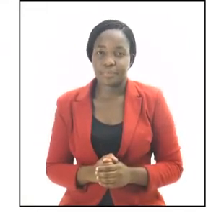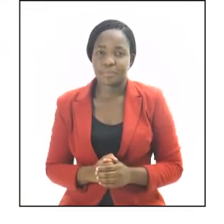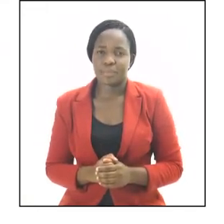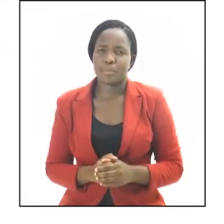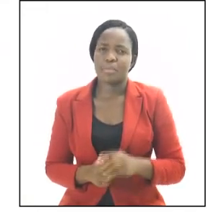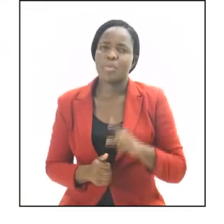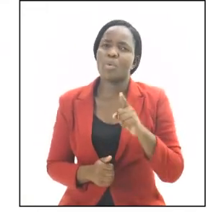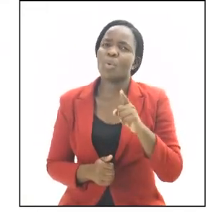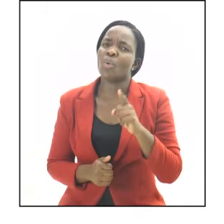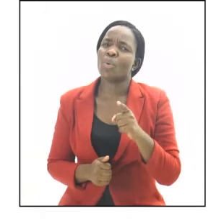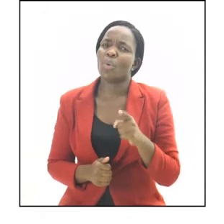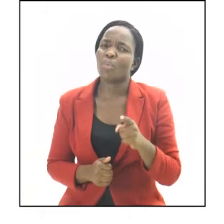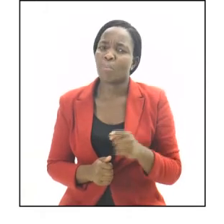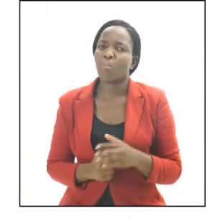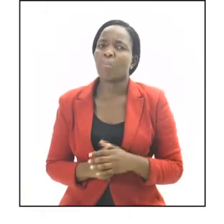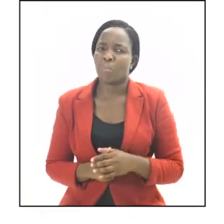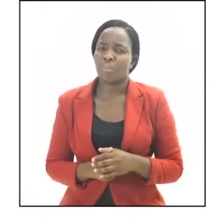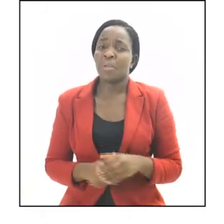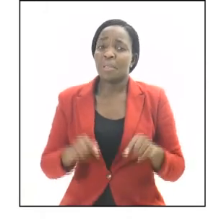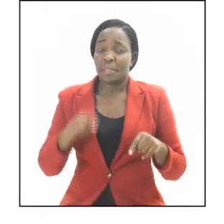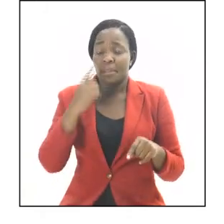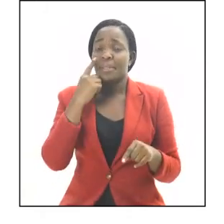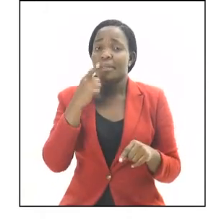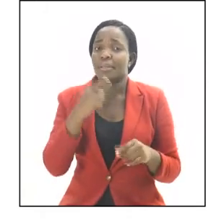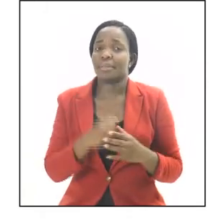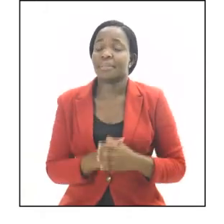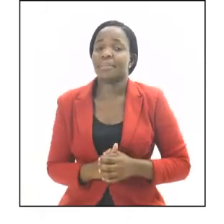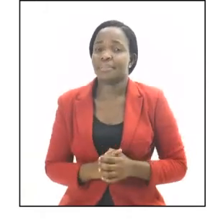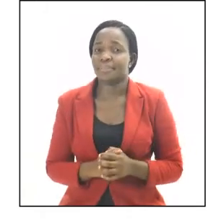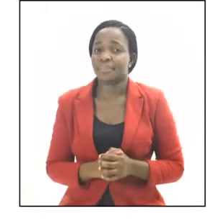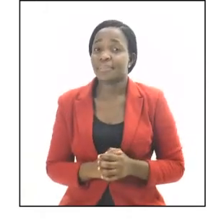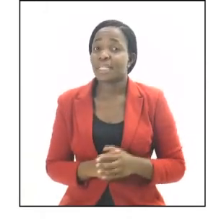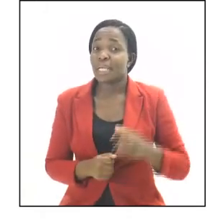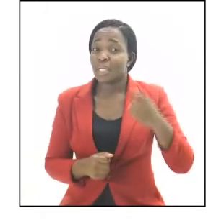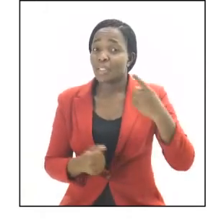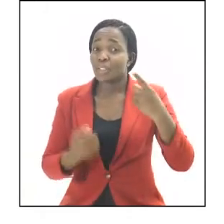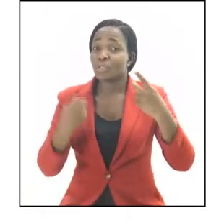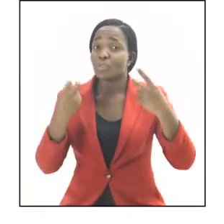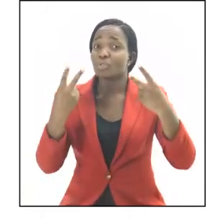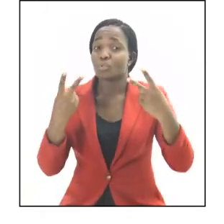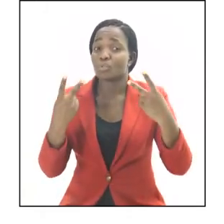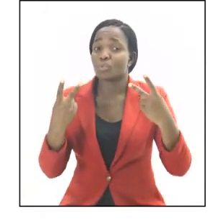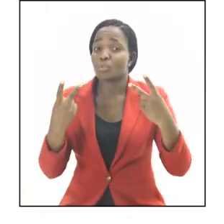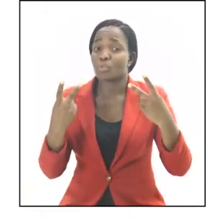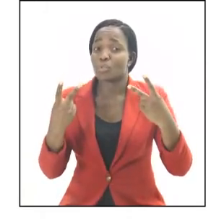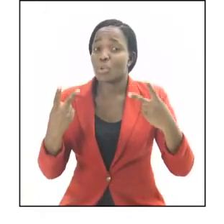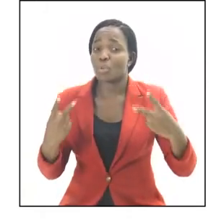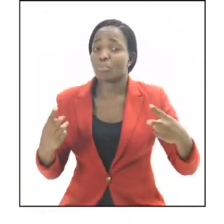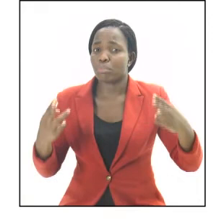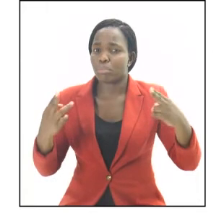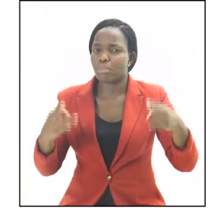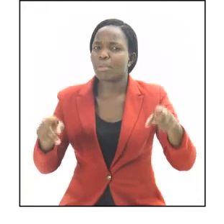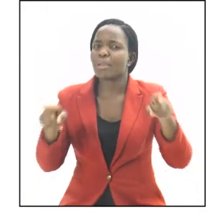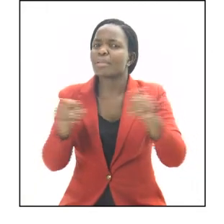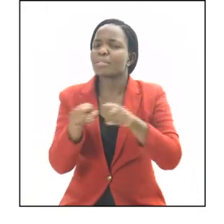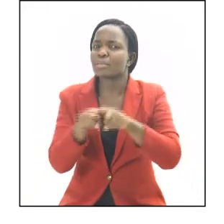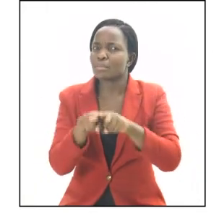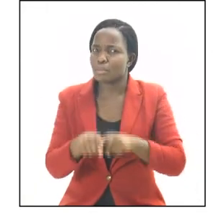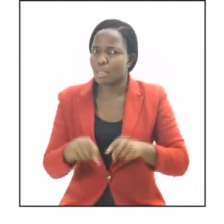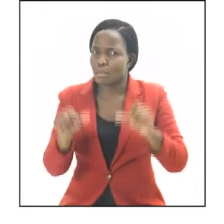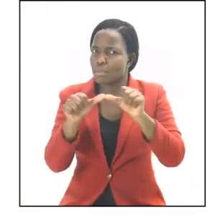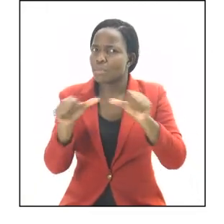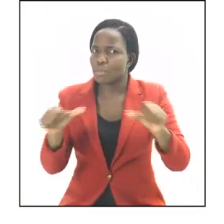Oh, wow. Now I see. The 2 trapeziums are exactly the same size and